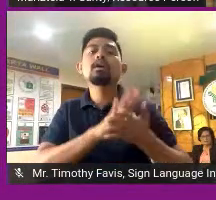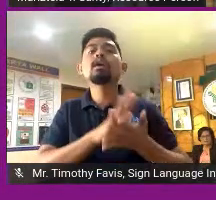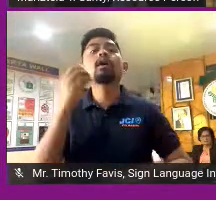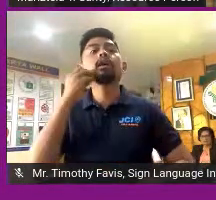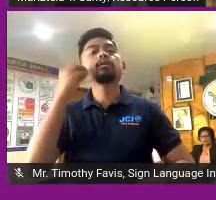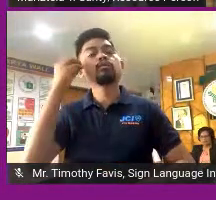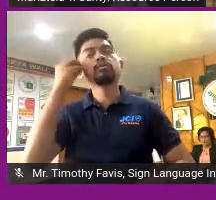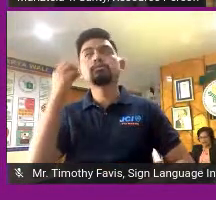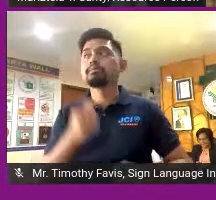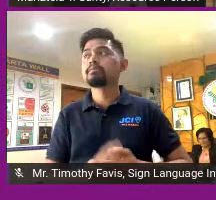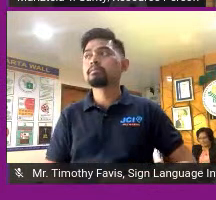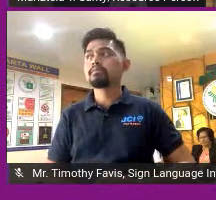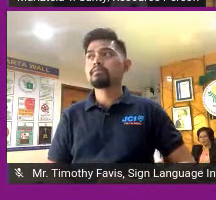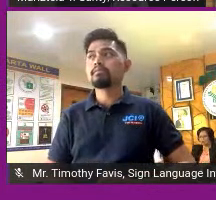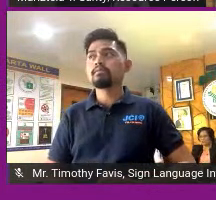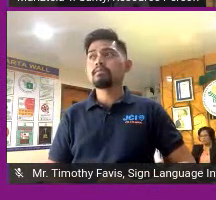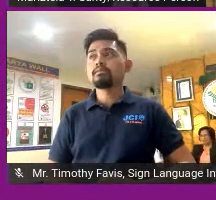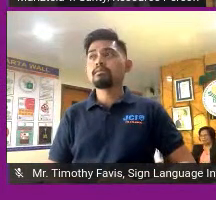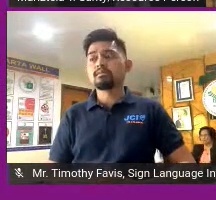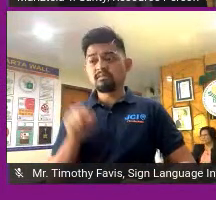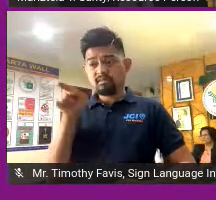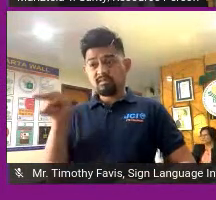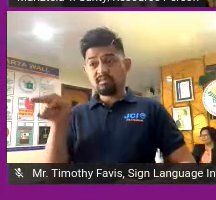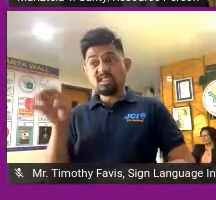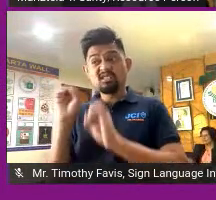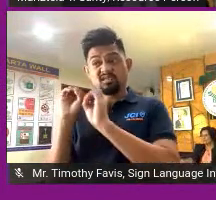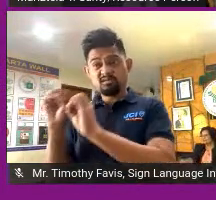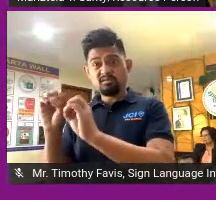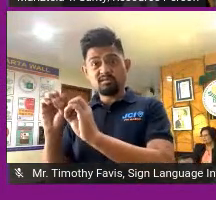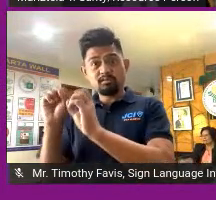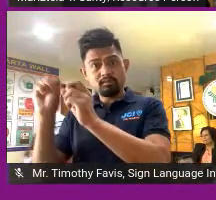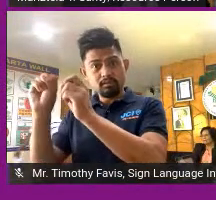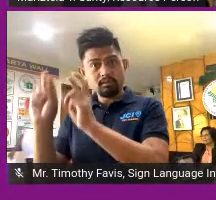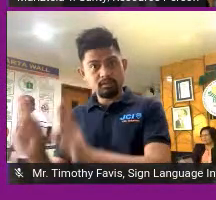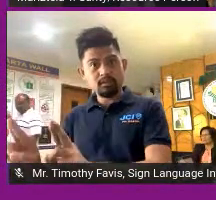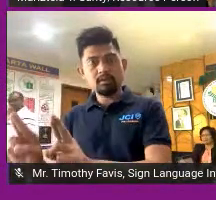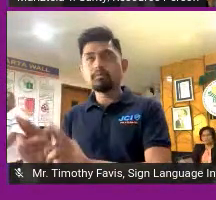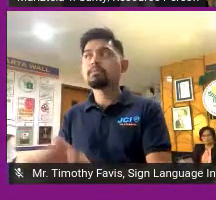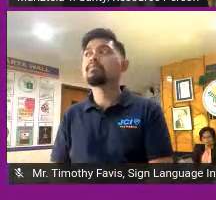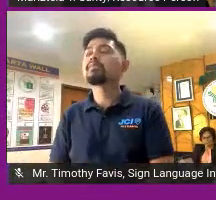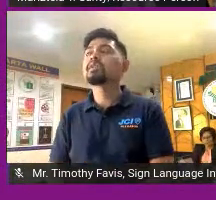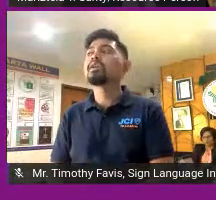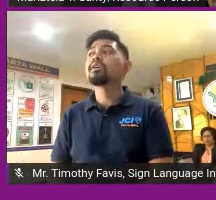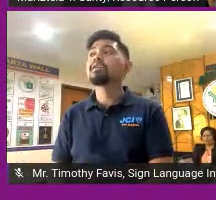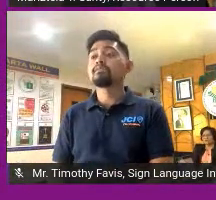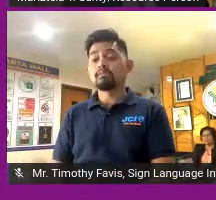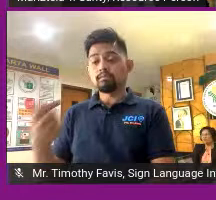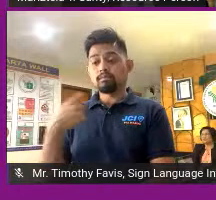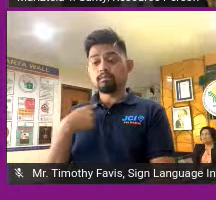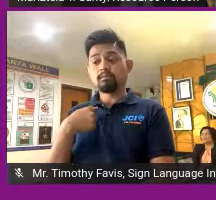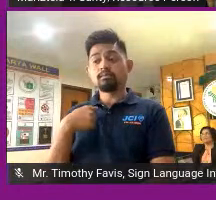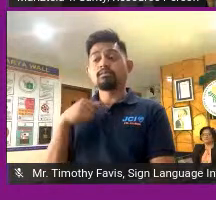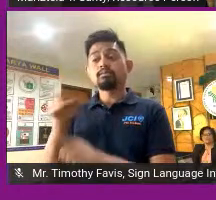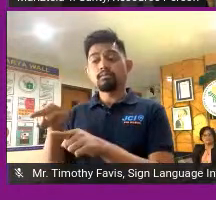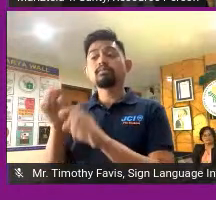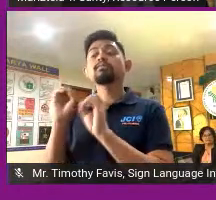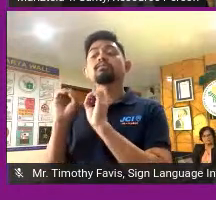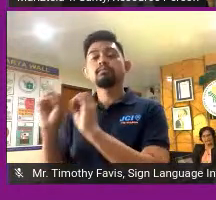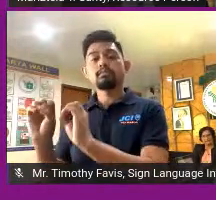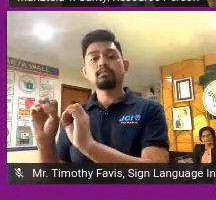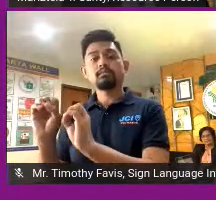Hindi ka masabing, ayan ba ang turo sa inyo ng teacher mo? Dapat ang tatanong mo, ito ba ang turo ko sa iyo as